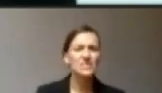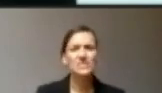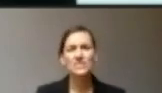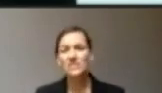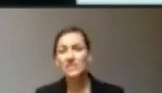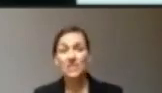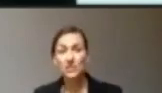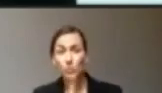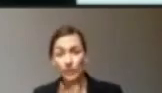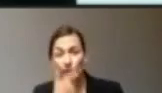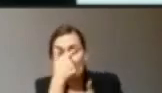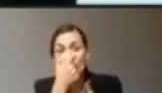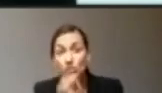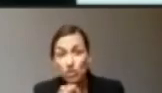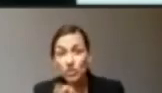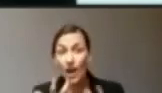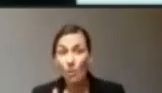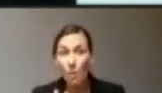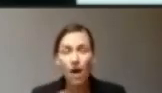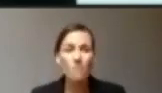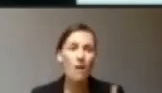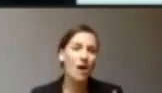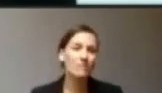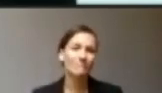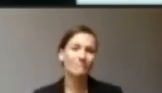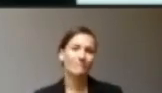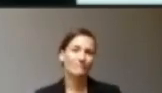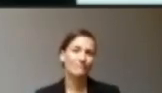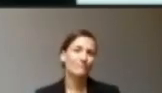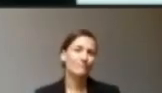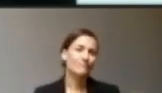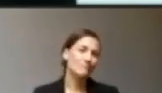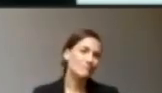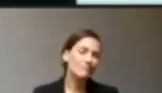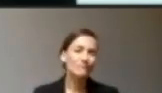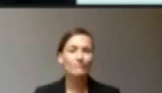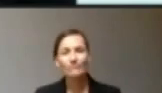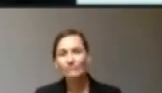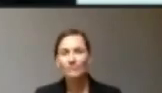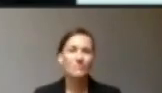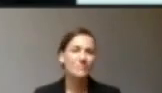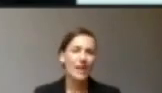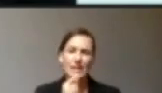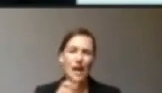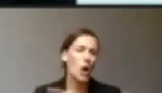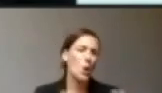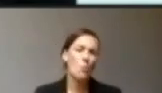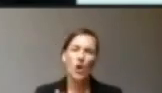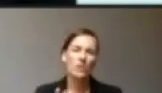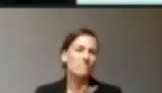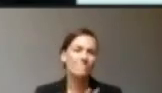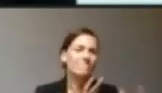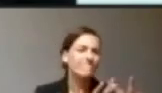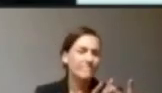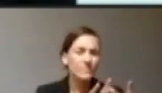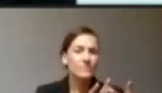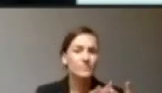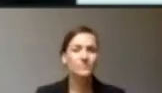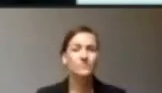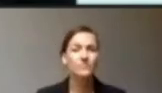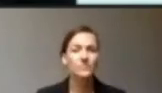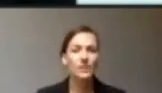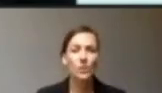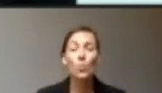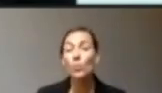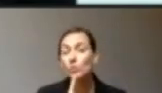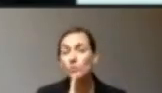interesting, I really like to, but I'm just one person. I probably shouldn't bother to reach out. What would you